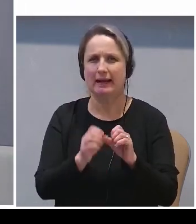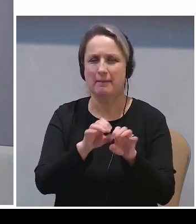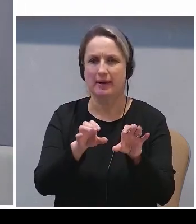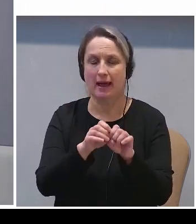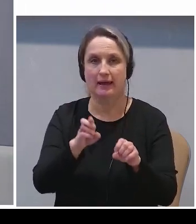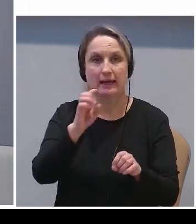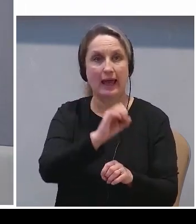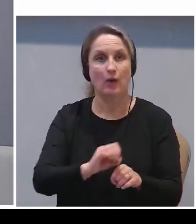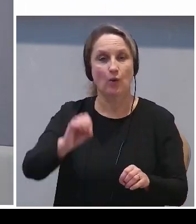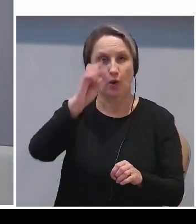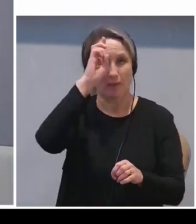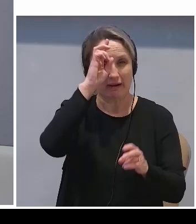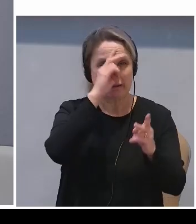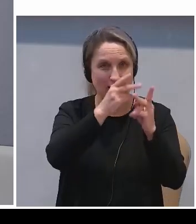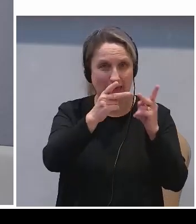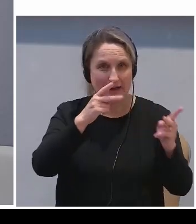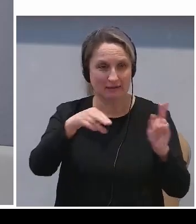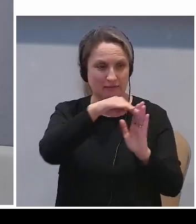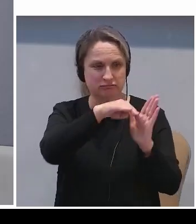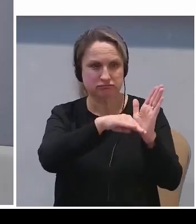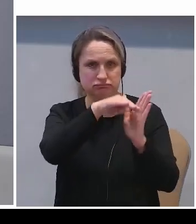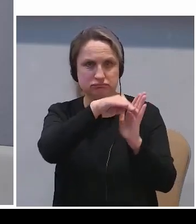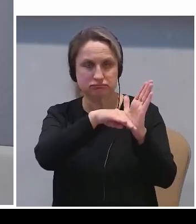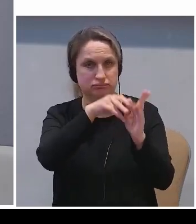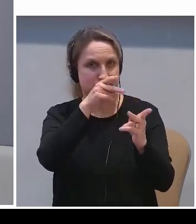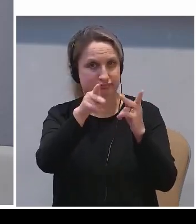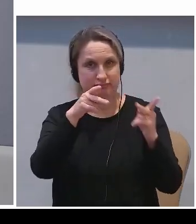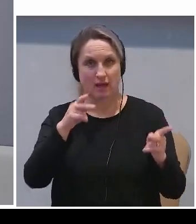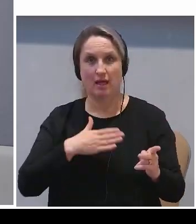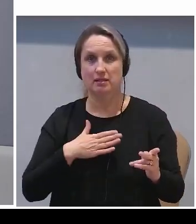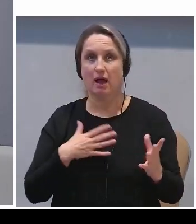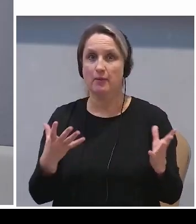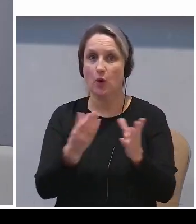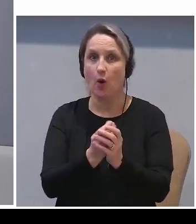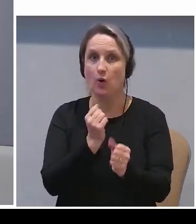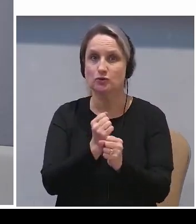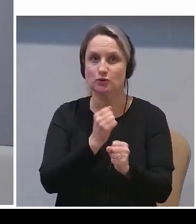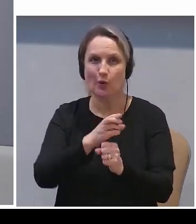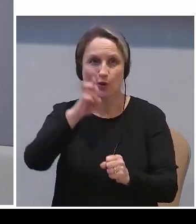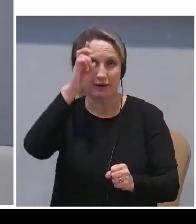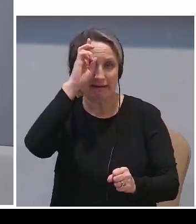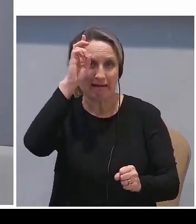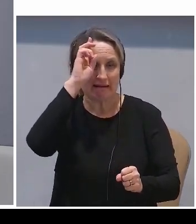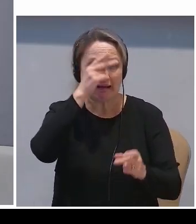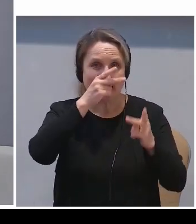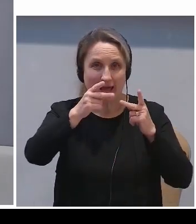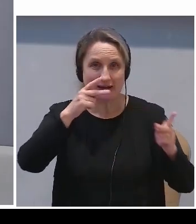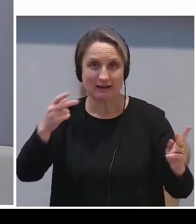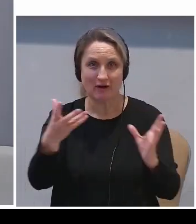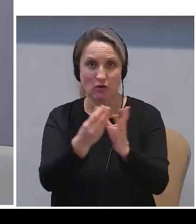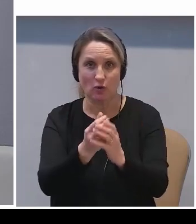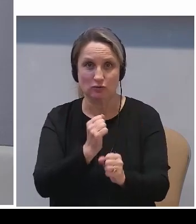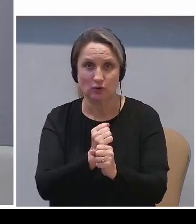is the regulation applicable in Estonia, in Italy, in Spain, etc. And this is not easy, especially for academic